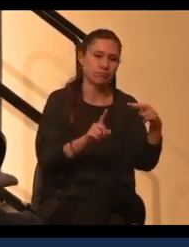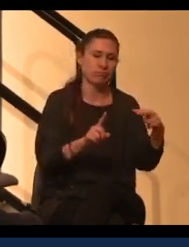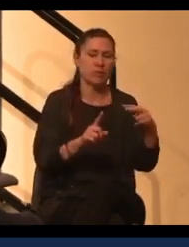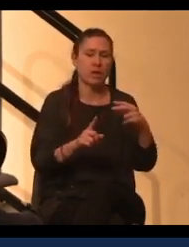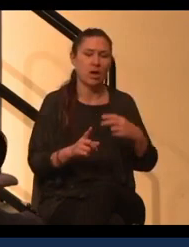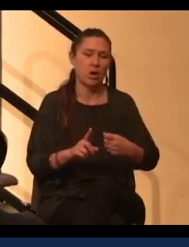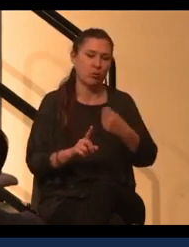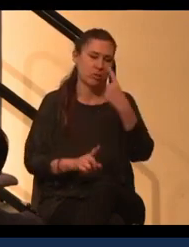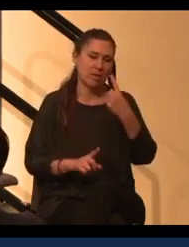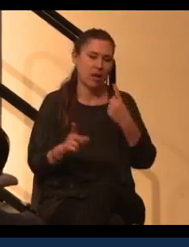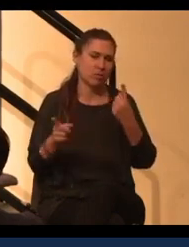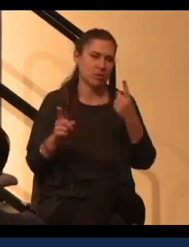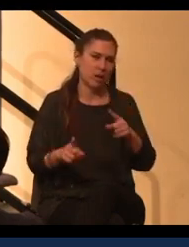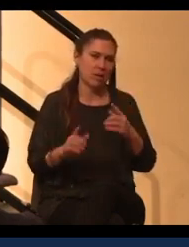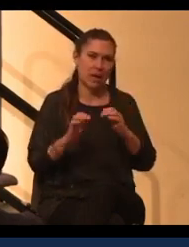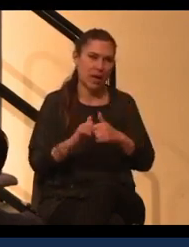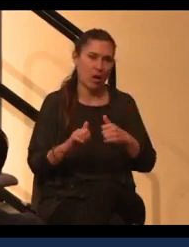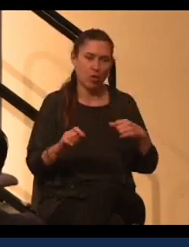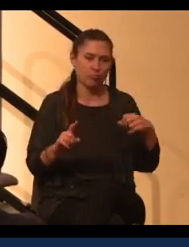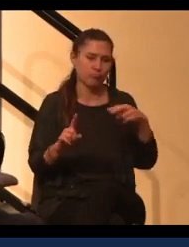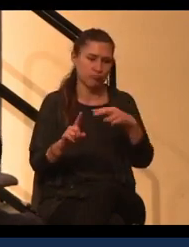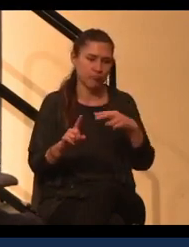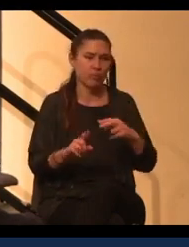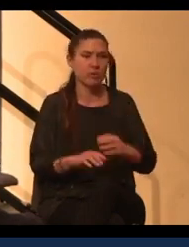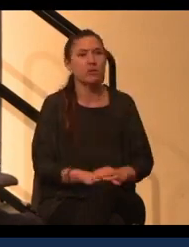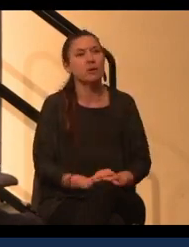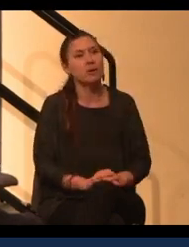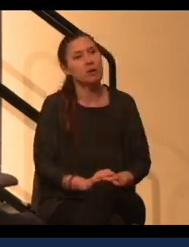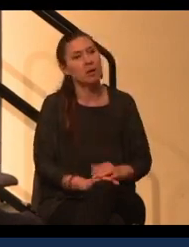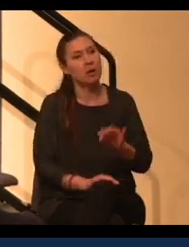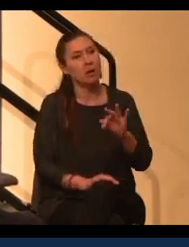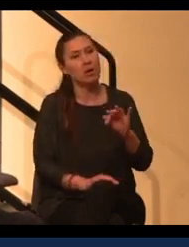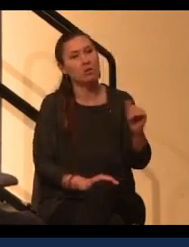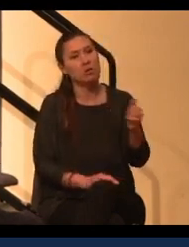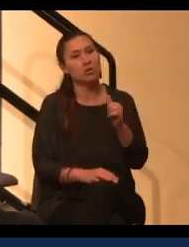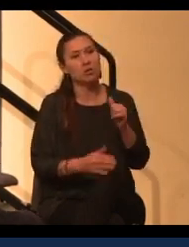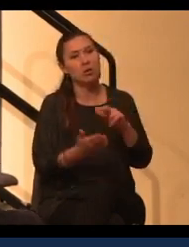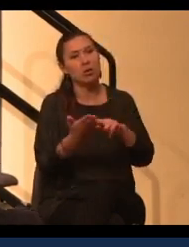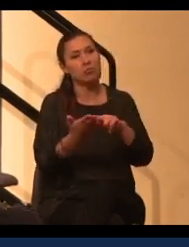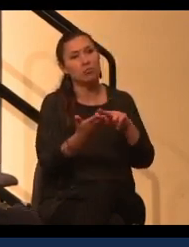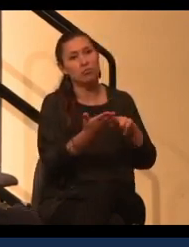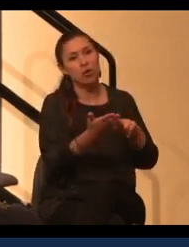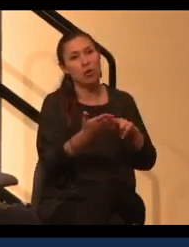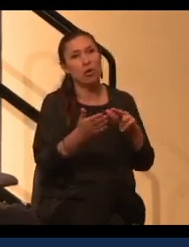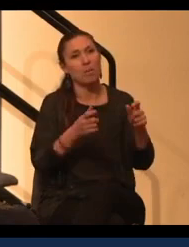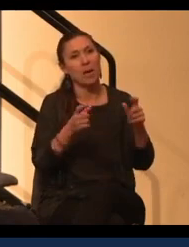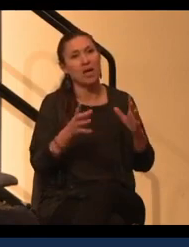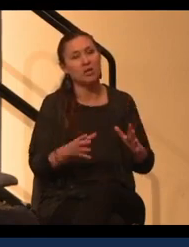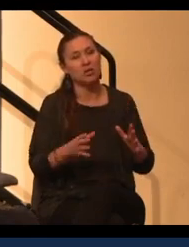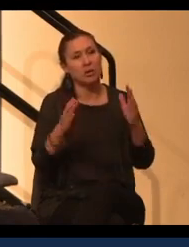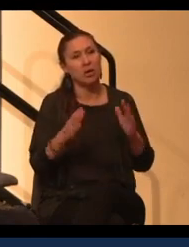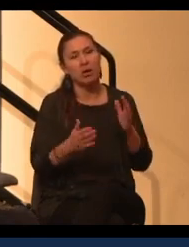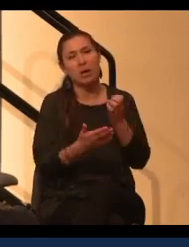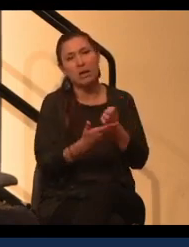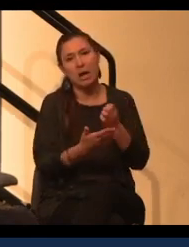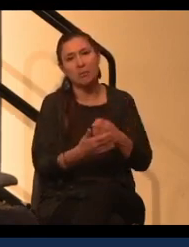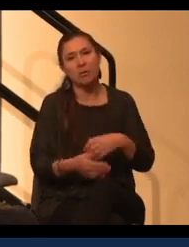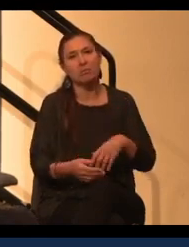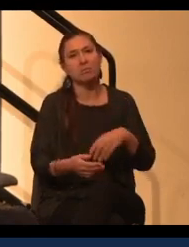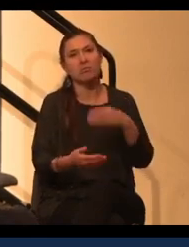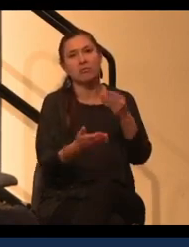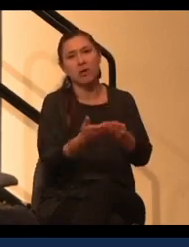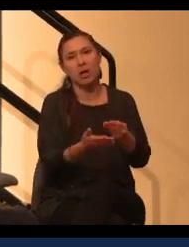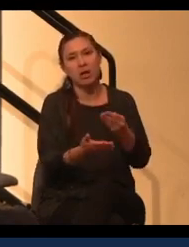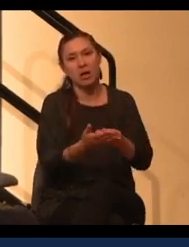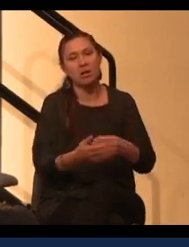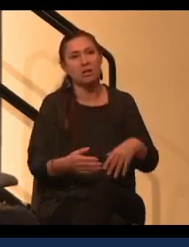understand everything that's happening? So for example, if you are in enrollment management or an economist or in finance, you're thinking more about